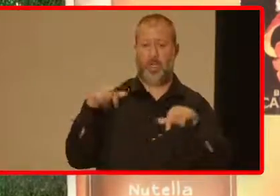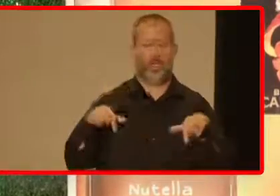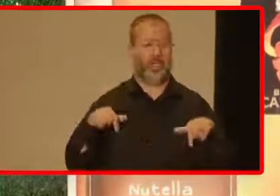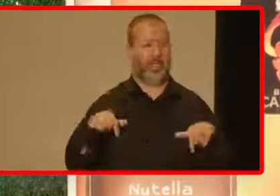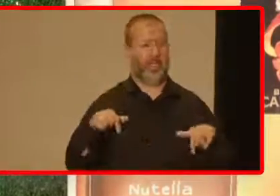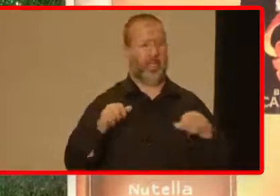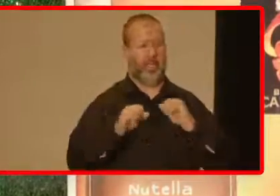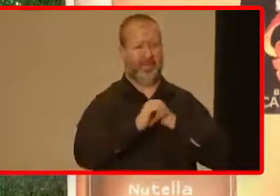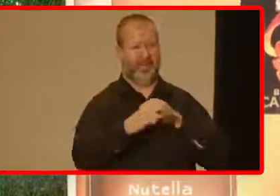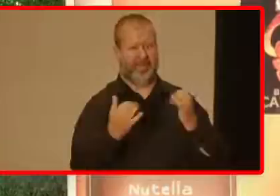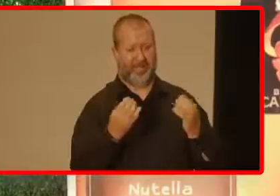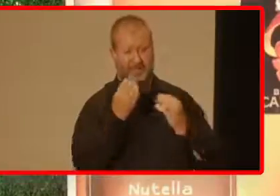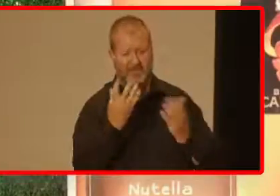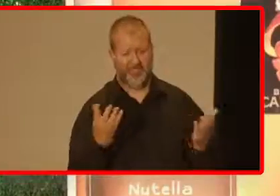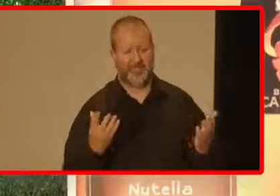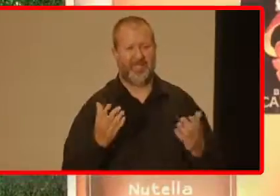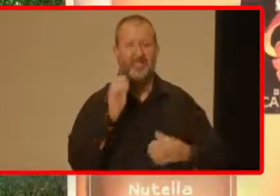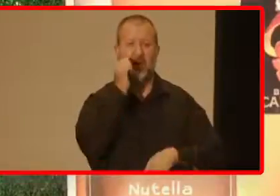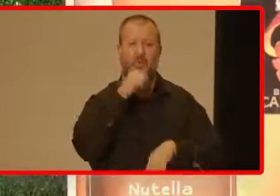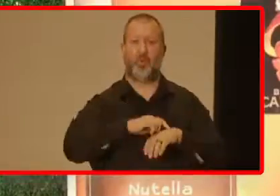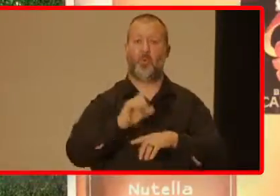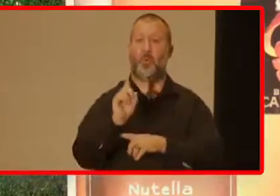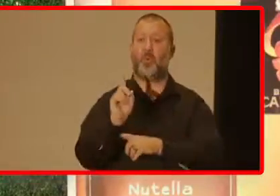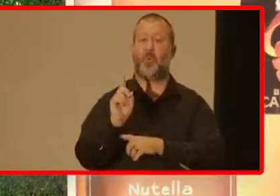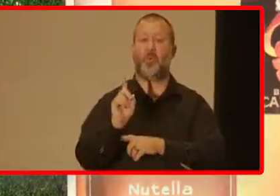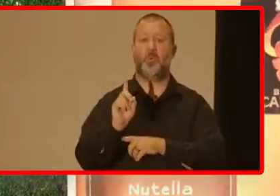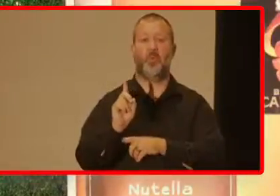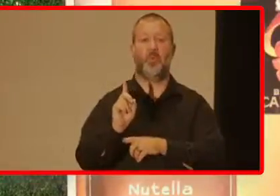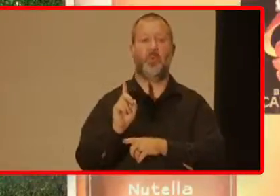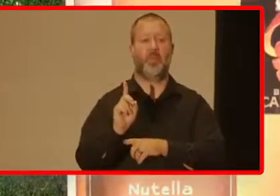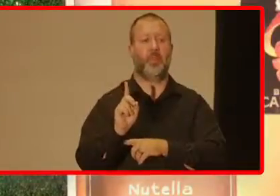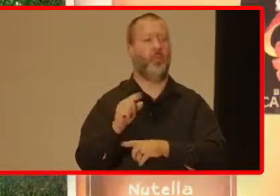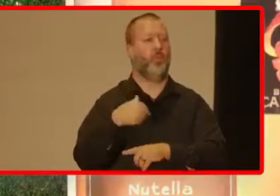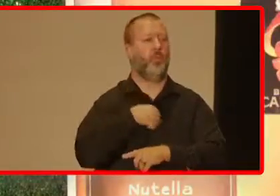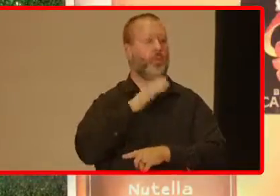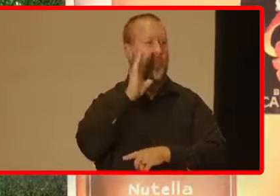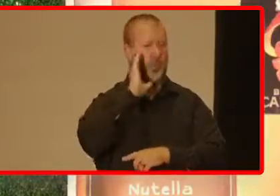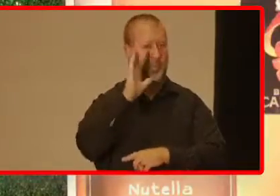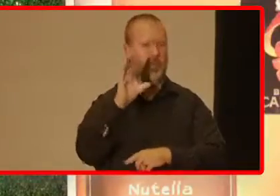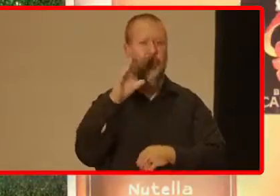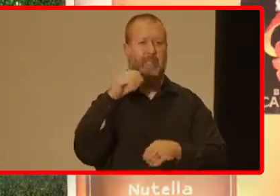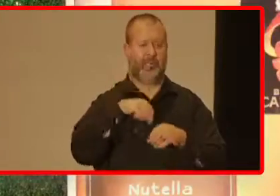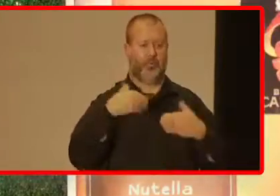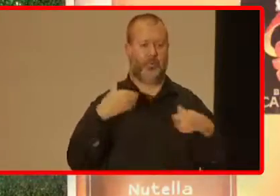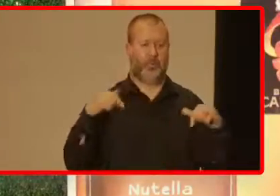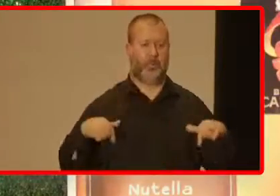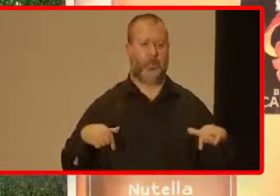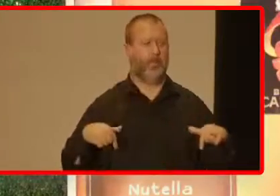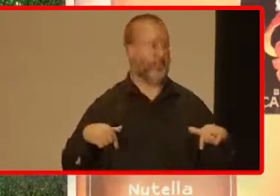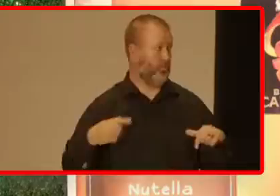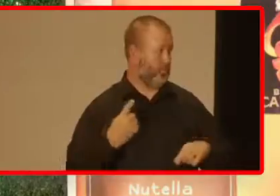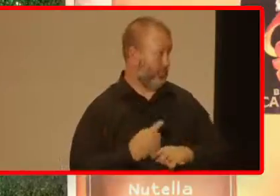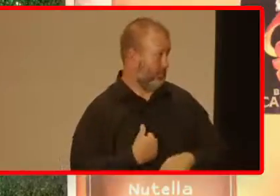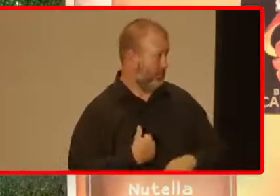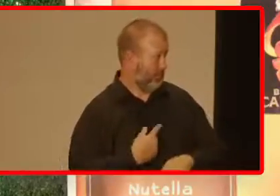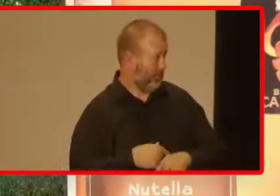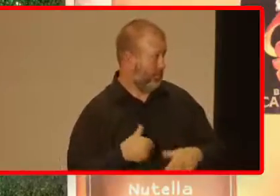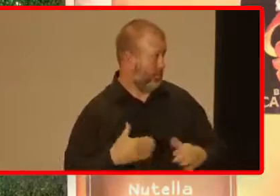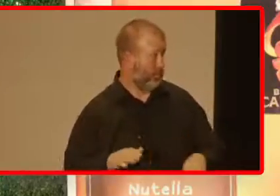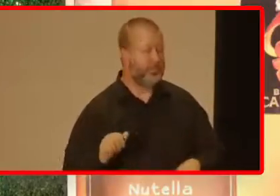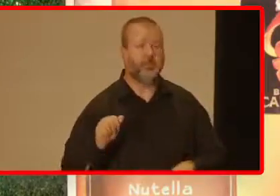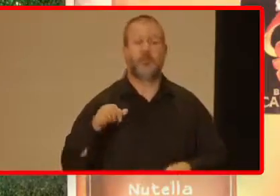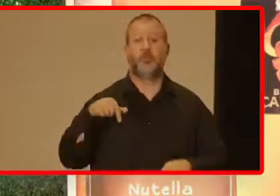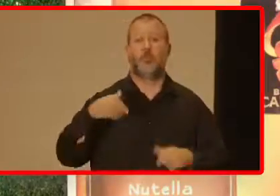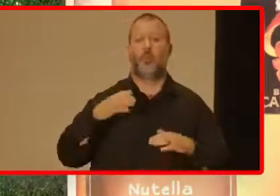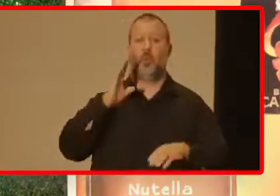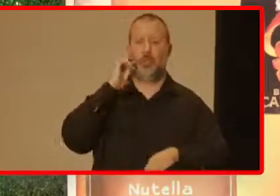an advertisement now, okay? Tomorrow at 1 o'clock, we will be in this room. Right? Isn't it in this room? In